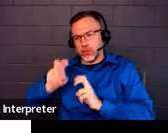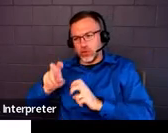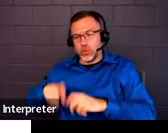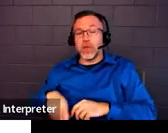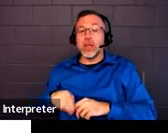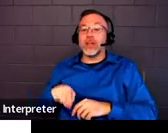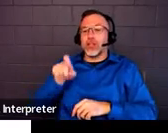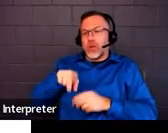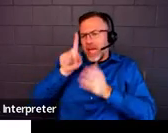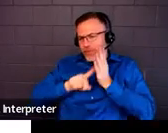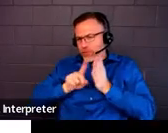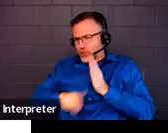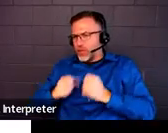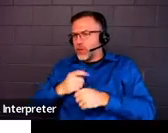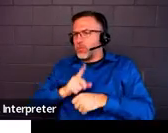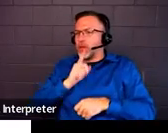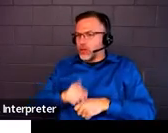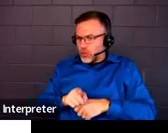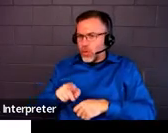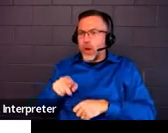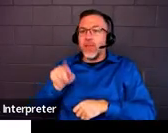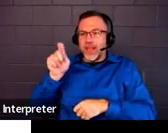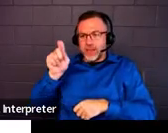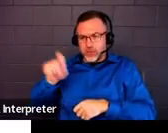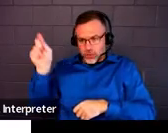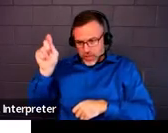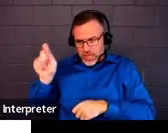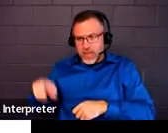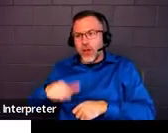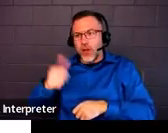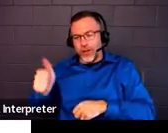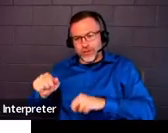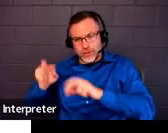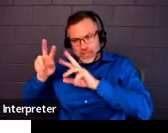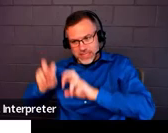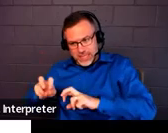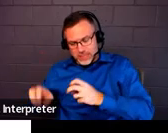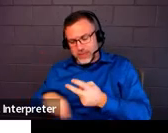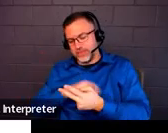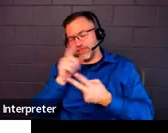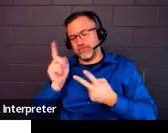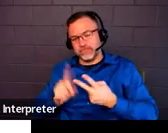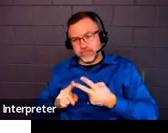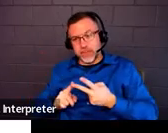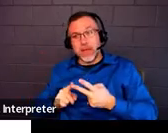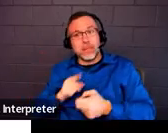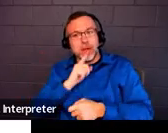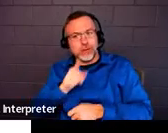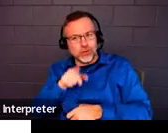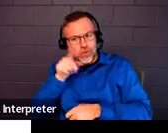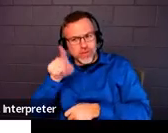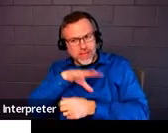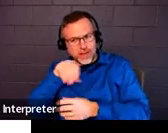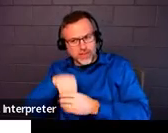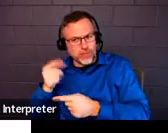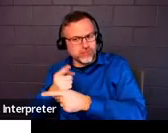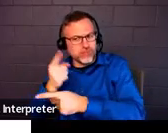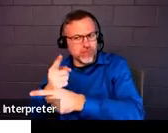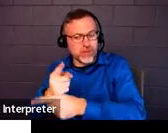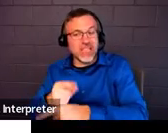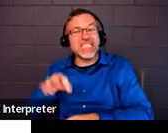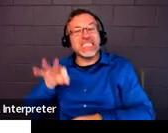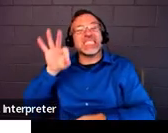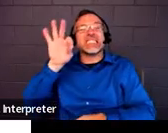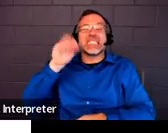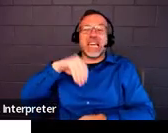assessment has been designated in the student's IEP, and second, that they have been enrolled accurately. 9 times out of 10, if they're not in